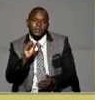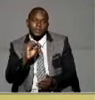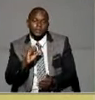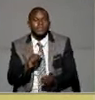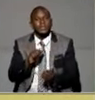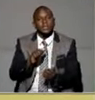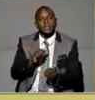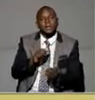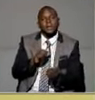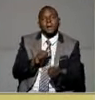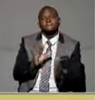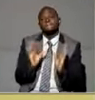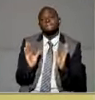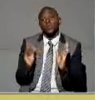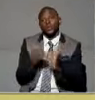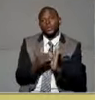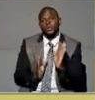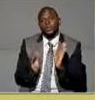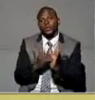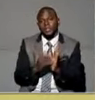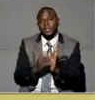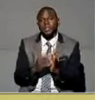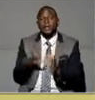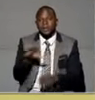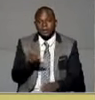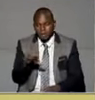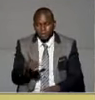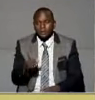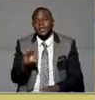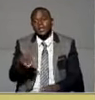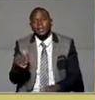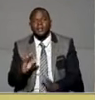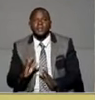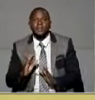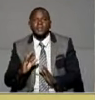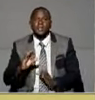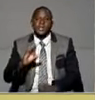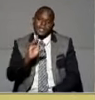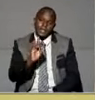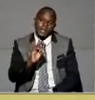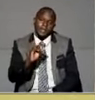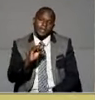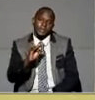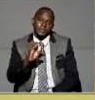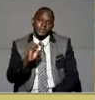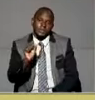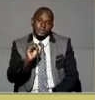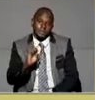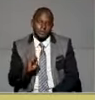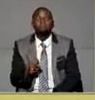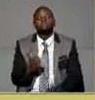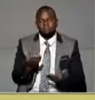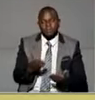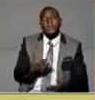Iganga, Bugiri area. Bugiri mm-hmm. area will be another diocese carved out of Busoga mm-hmm. Diocese. So Bishop